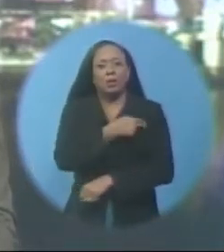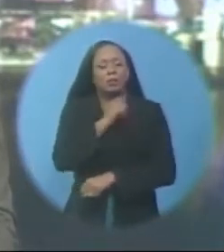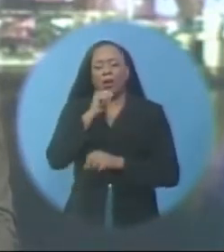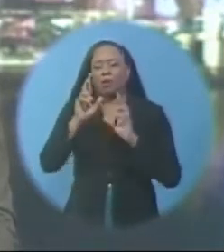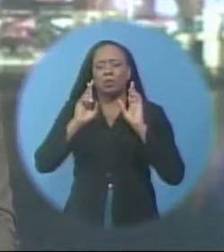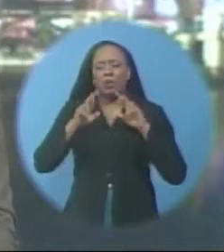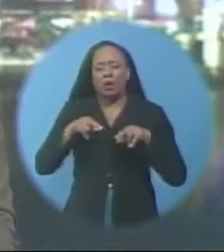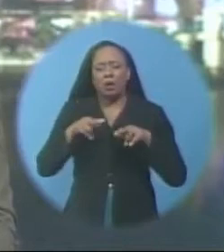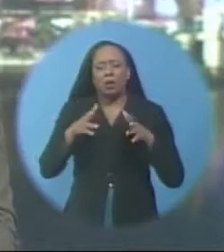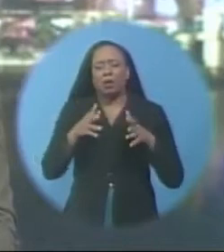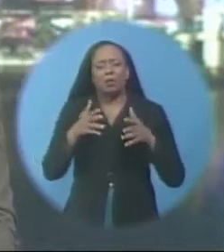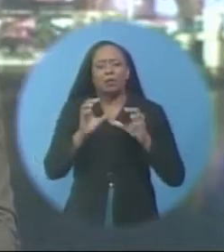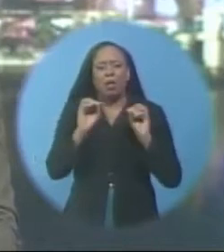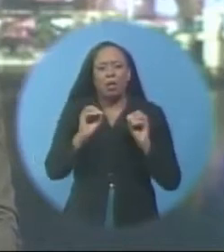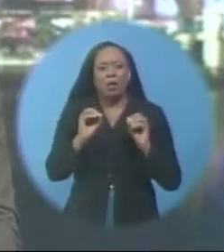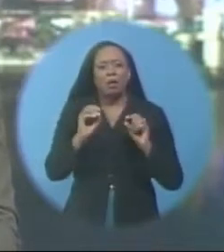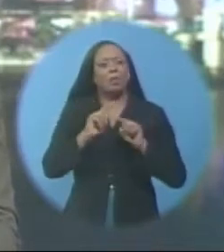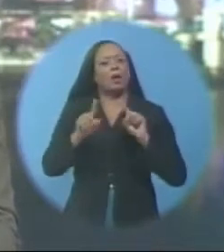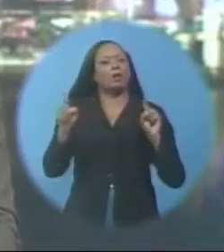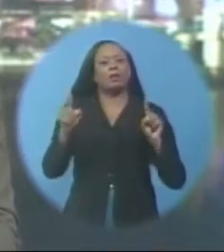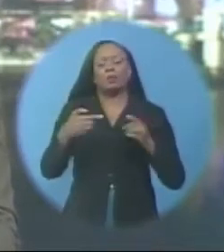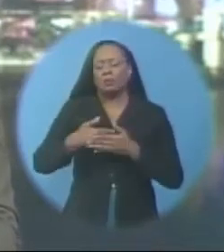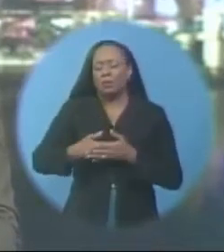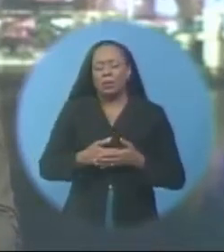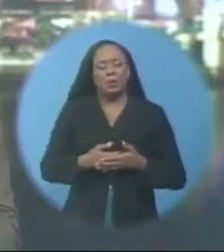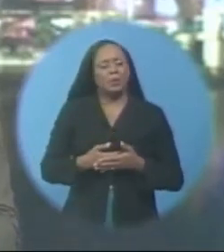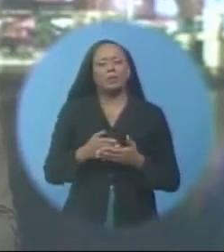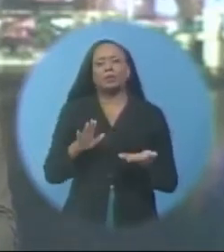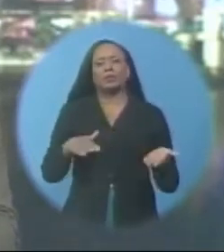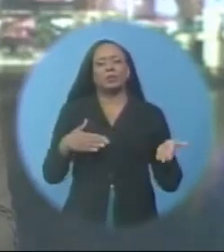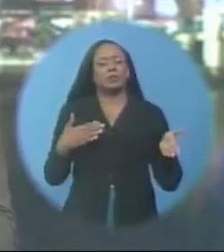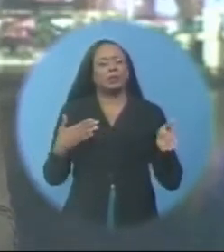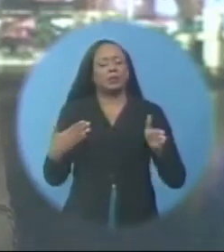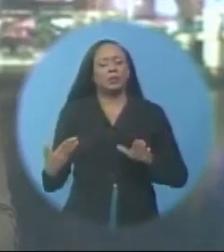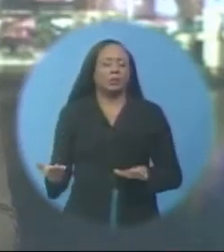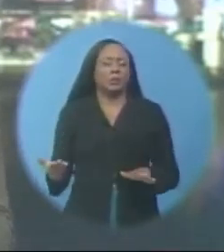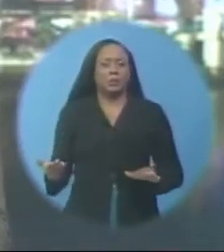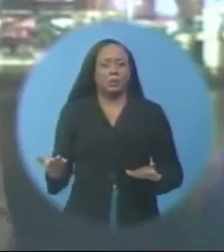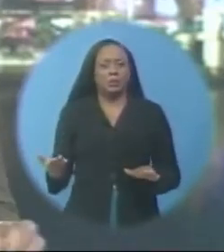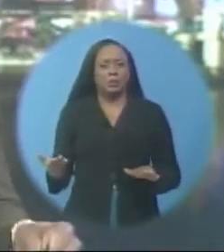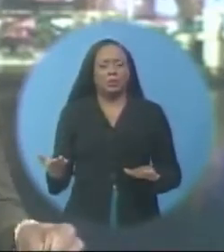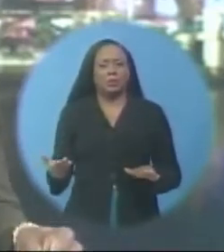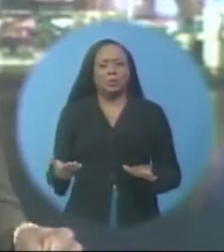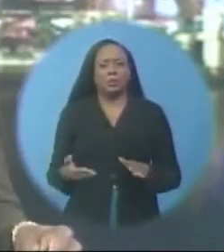him to the Queen Elizabeth Hospital. The child was, however, pronounced dead on arrival.